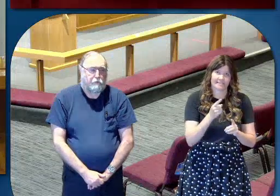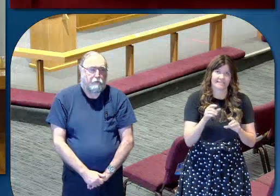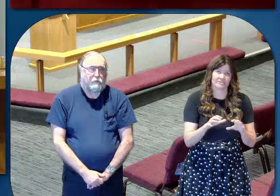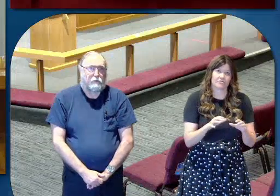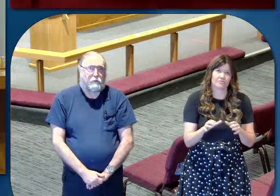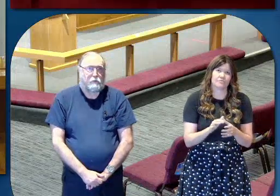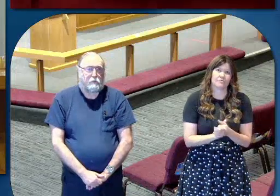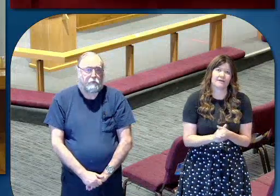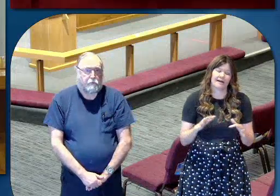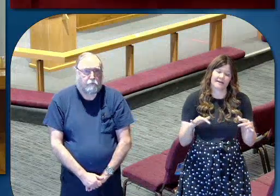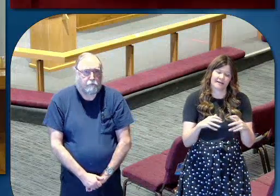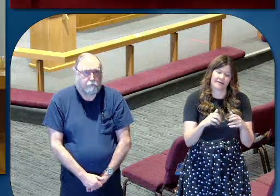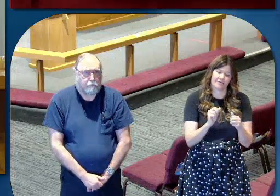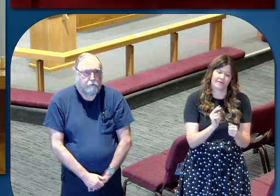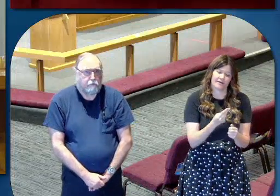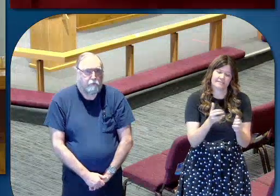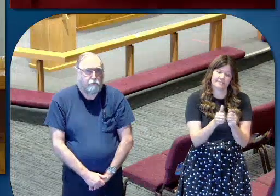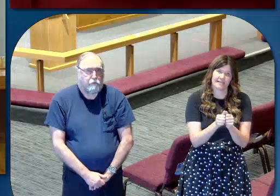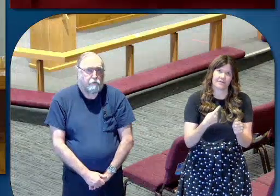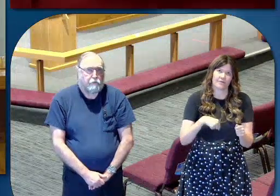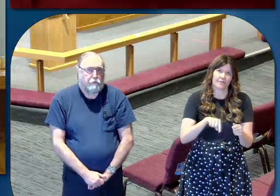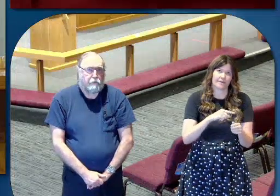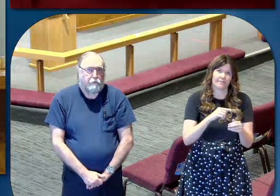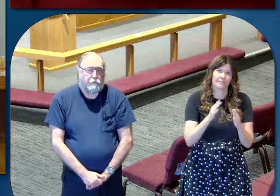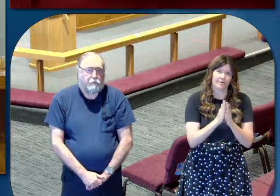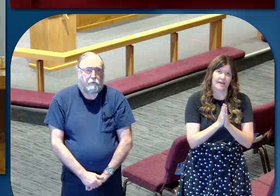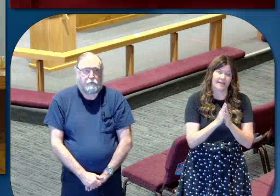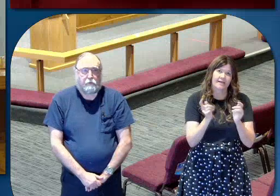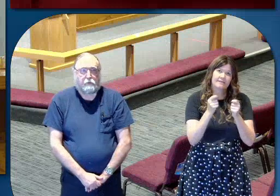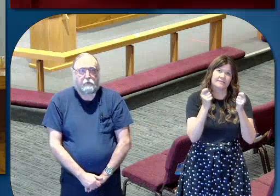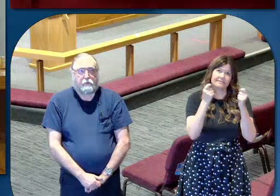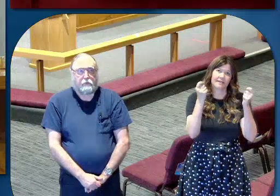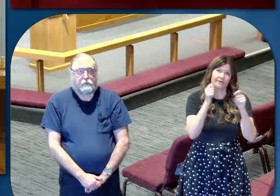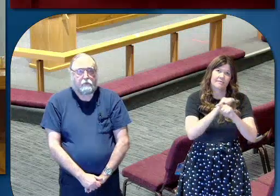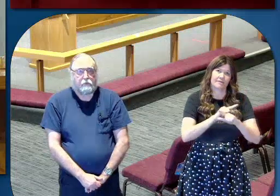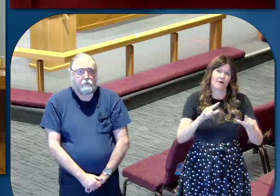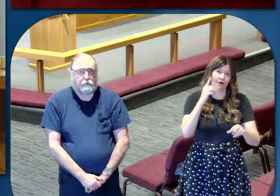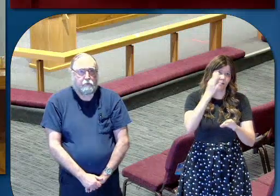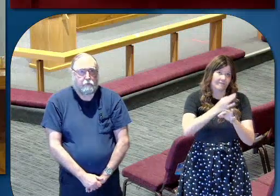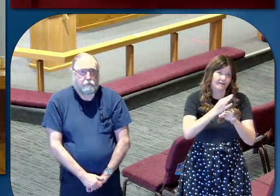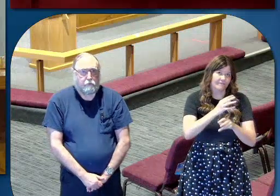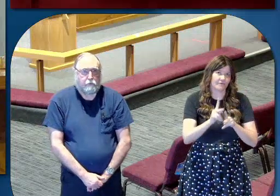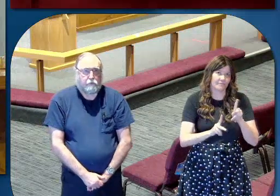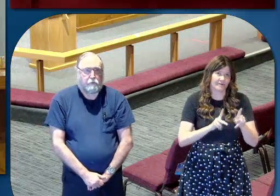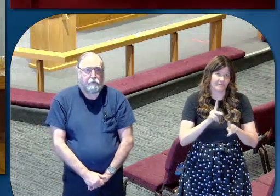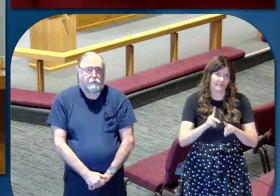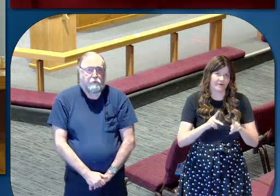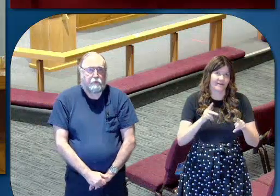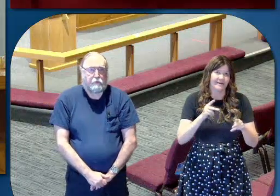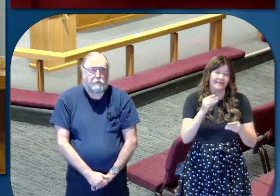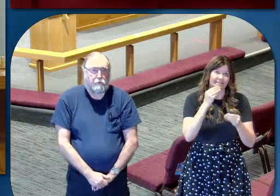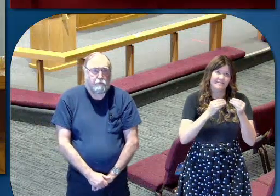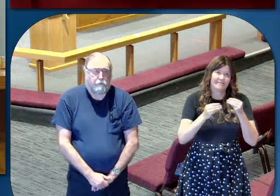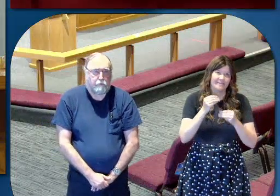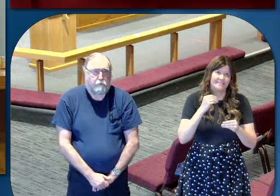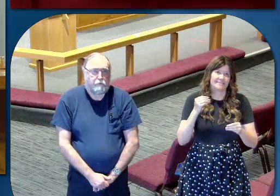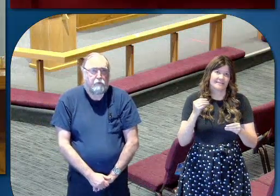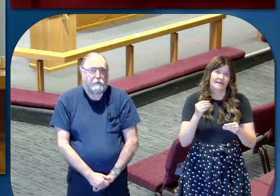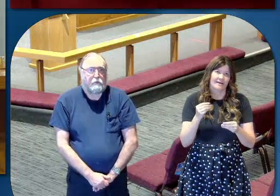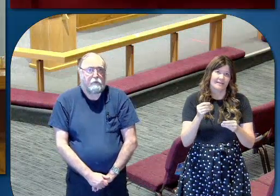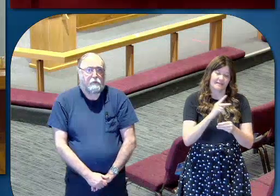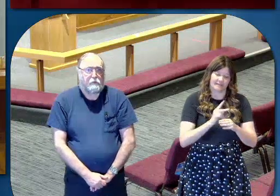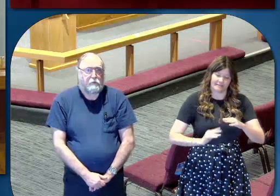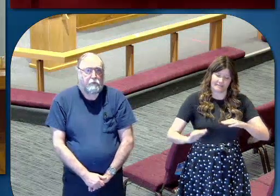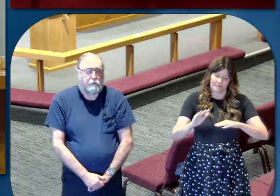Gather us together, we pray, from the ends of the earth to celebrate with all the faithful the marriage feast of the Lamb and his kingdom which has no